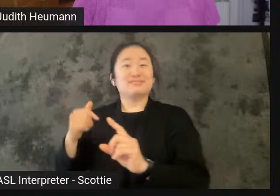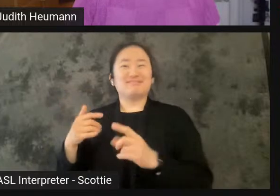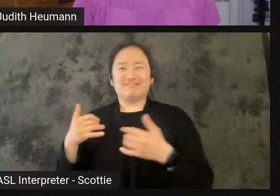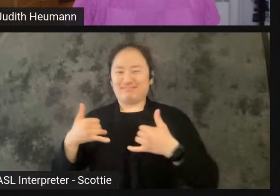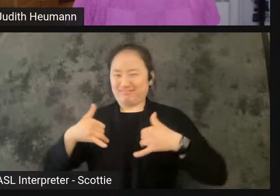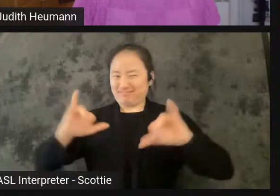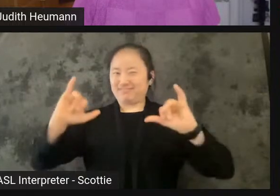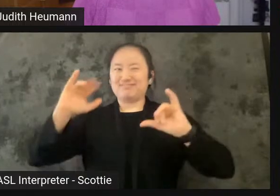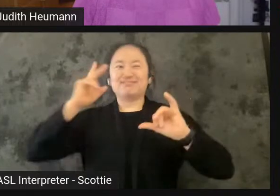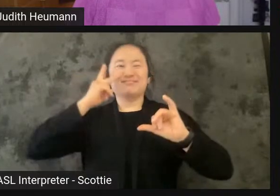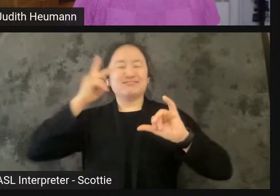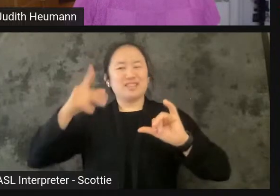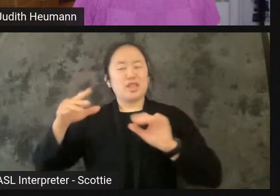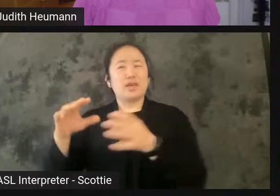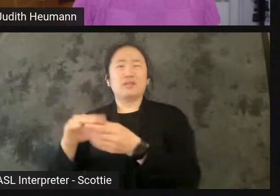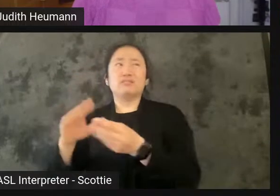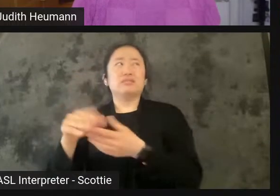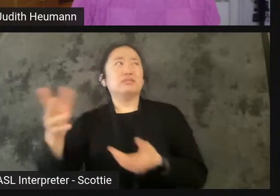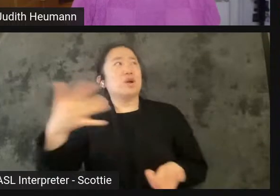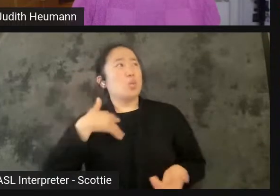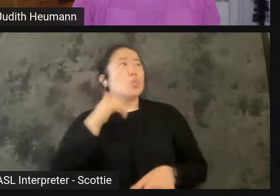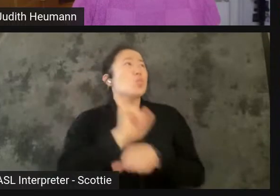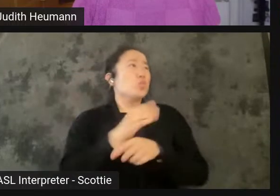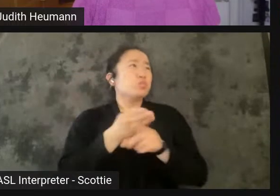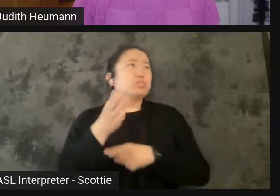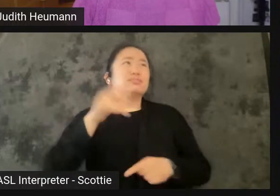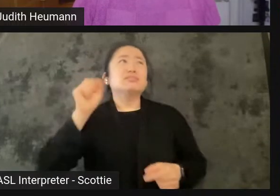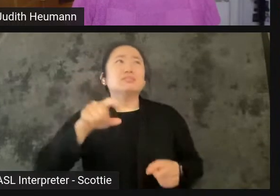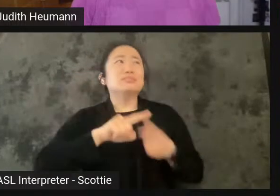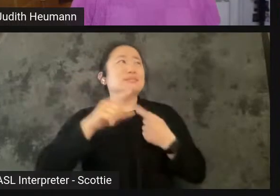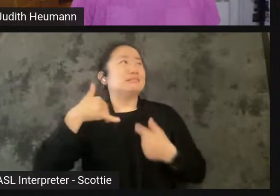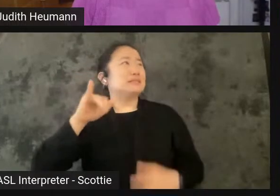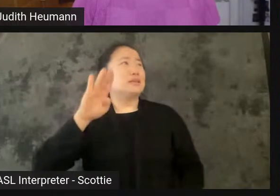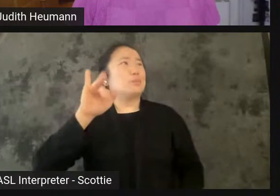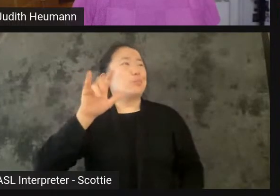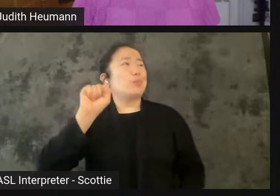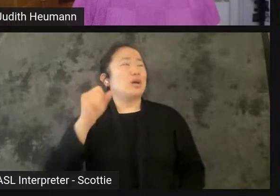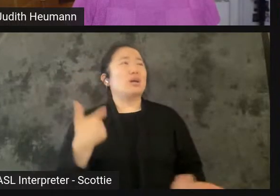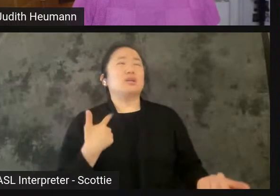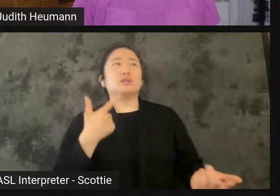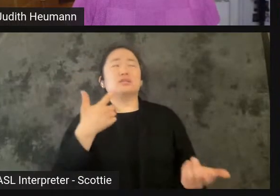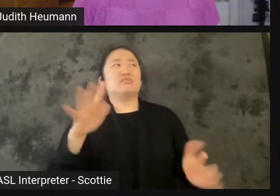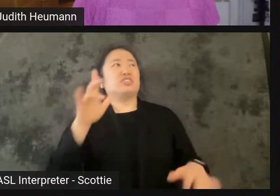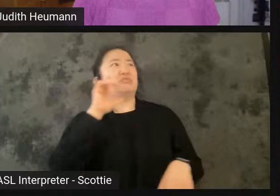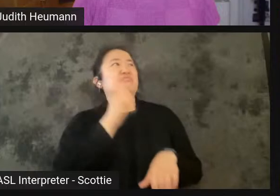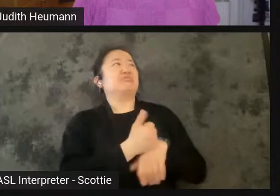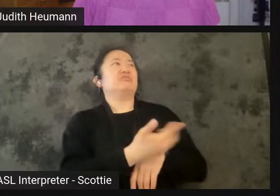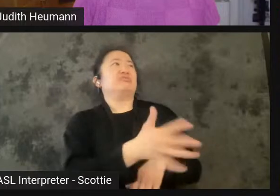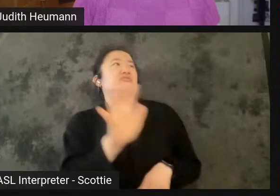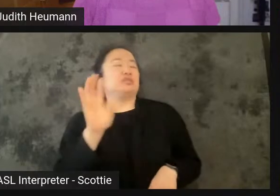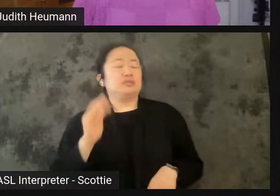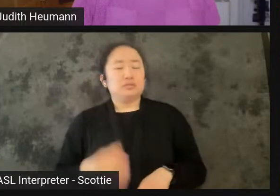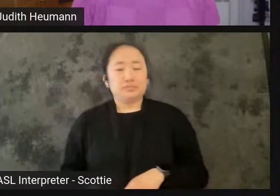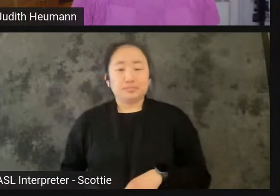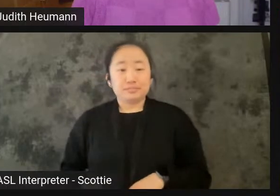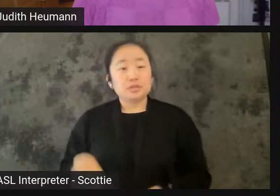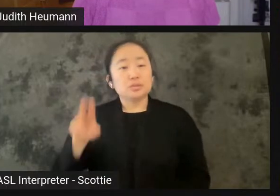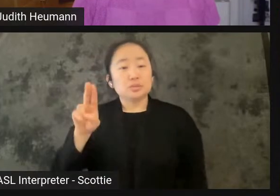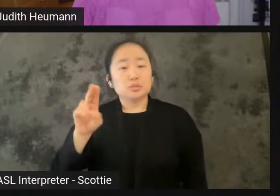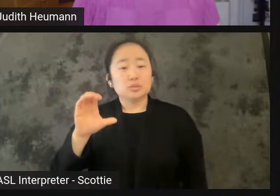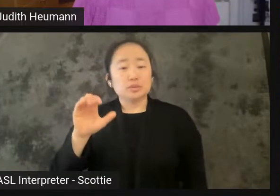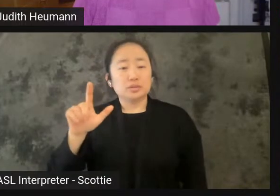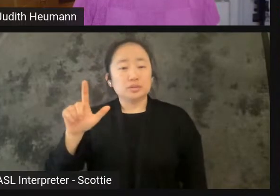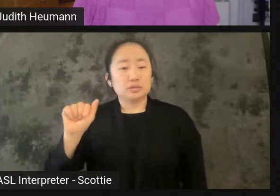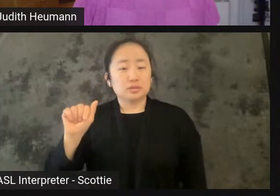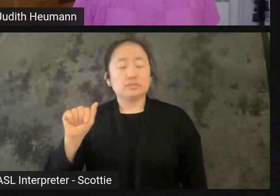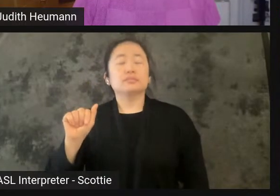the biases in the field to address these issues. UCLA is right now doing